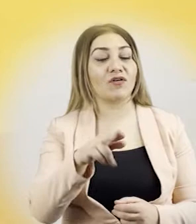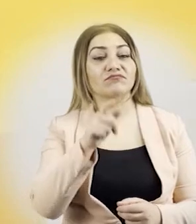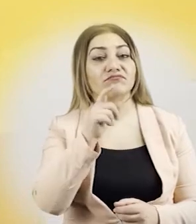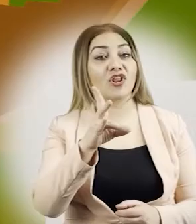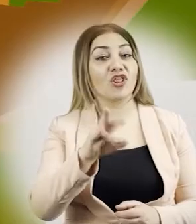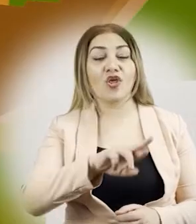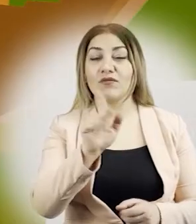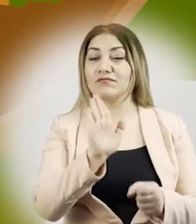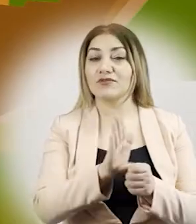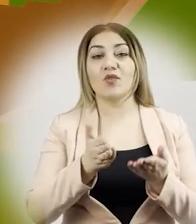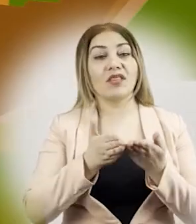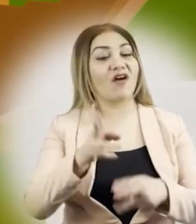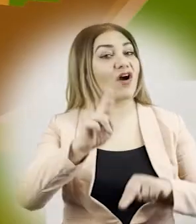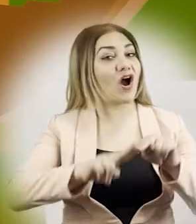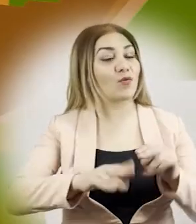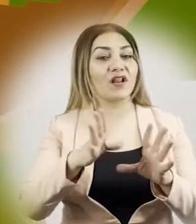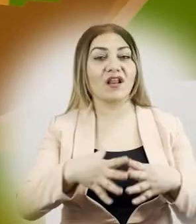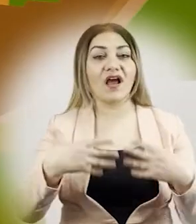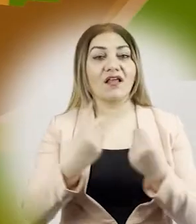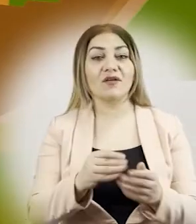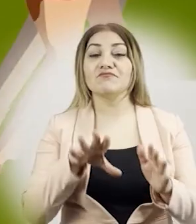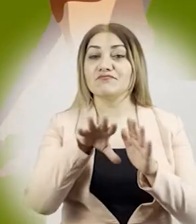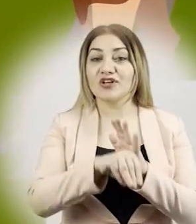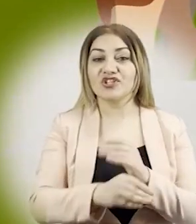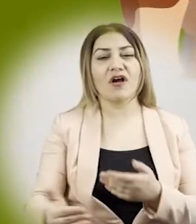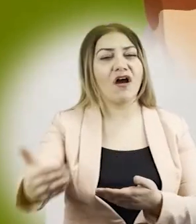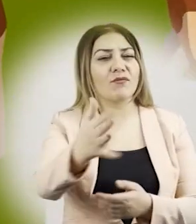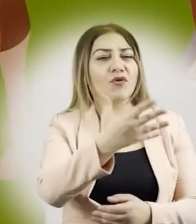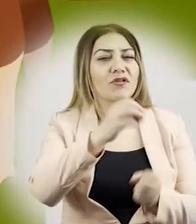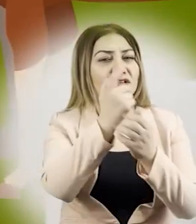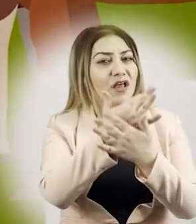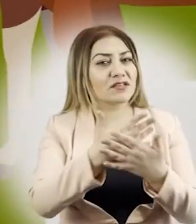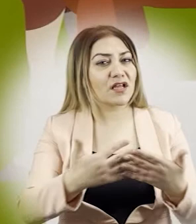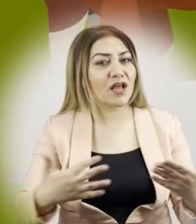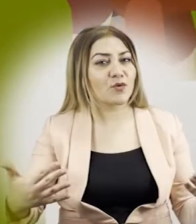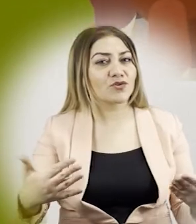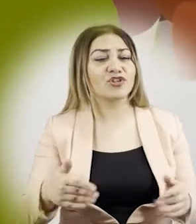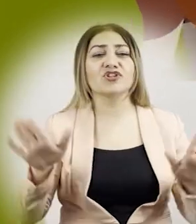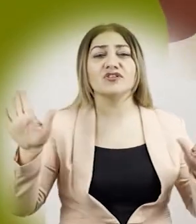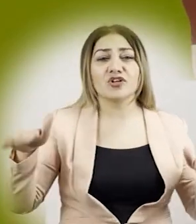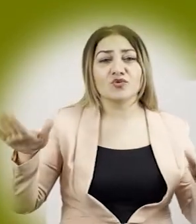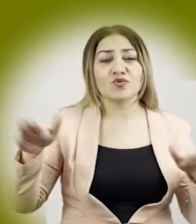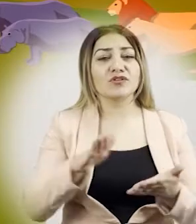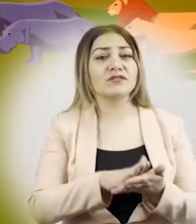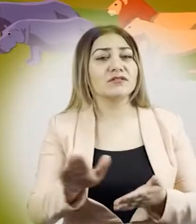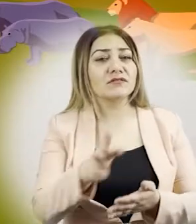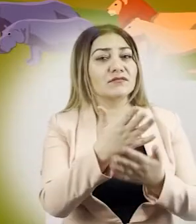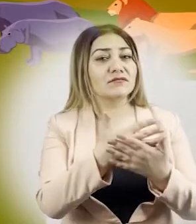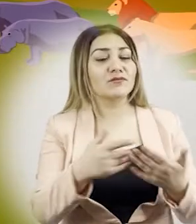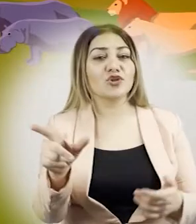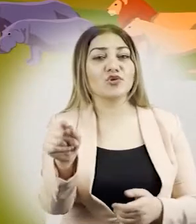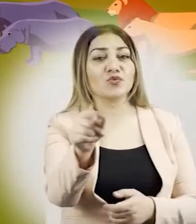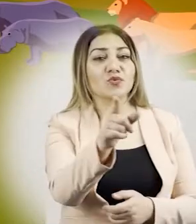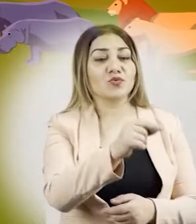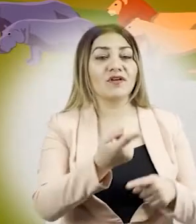ark. Enter it with your family and take with you pairs of all animals, birds, and reptiles so that they